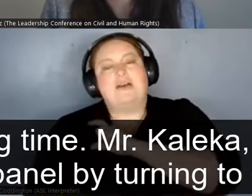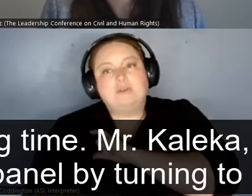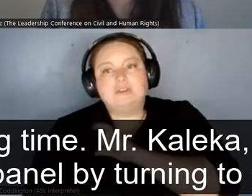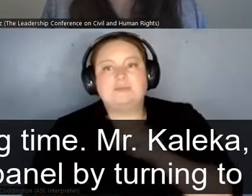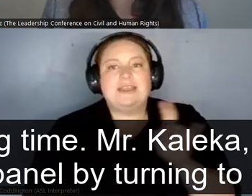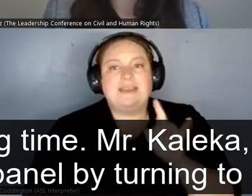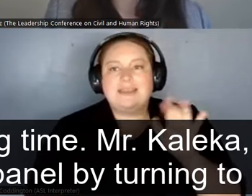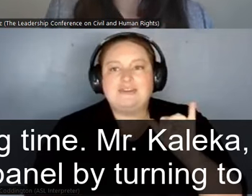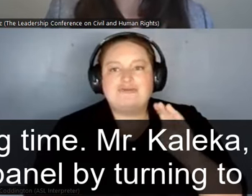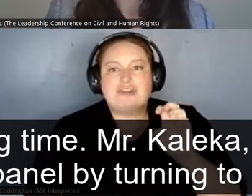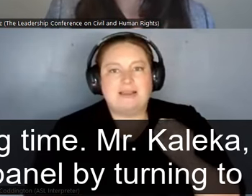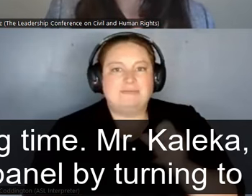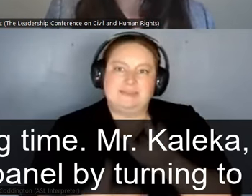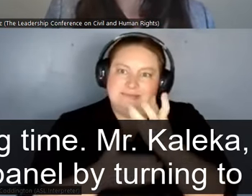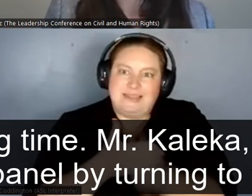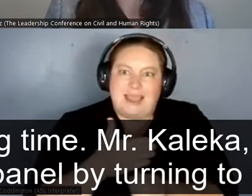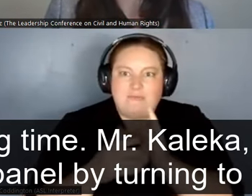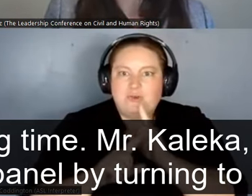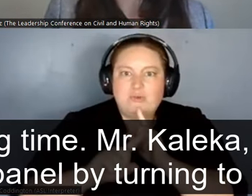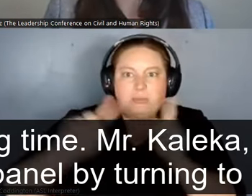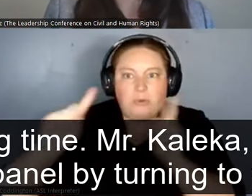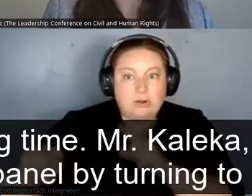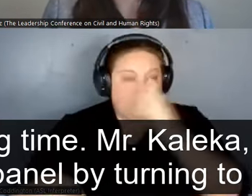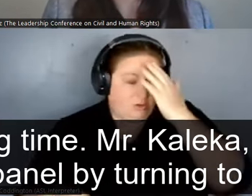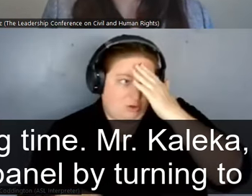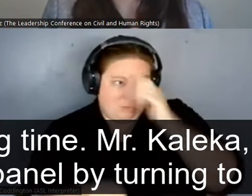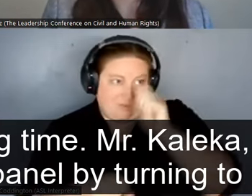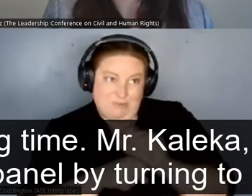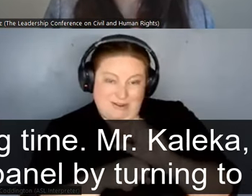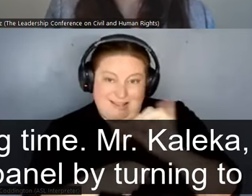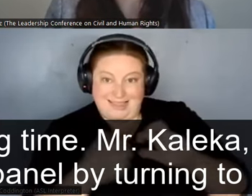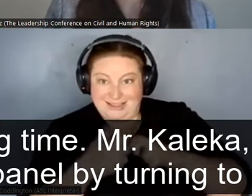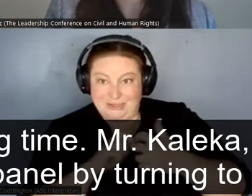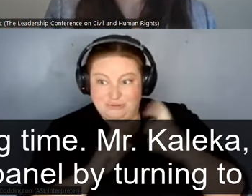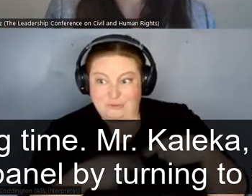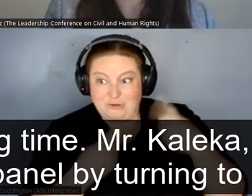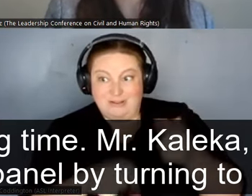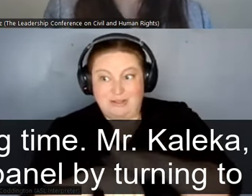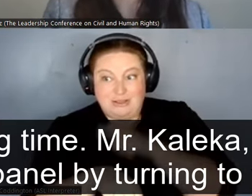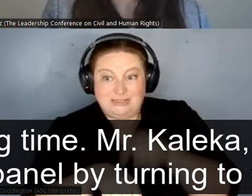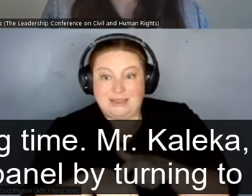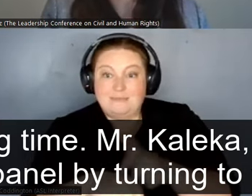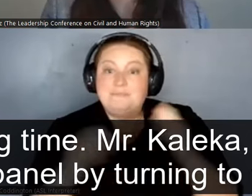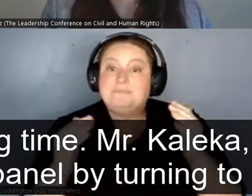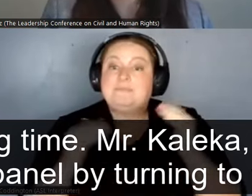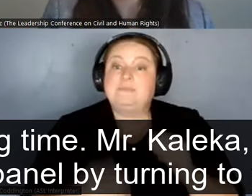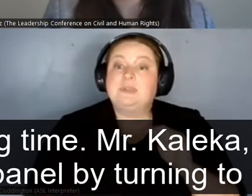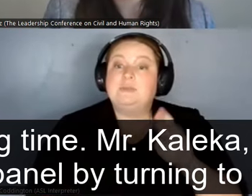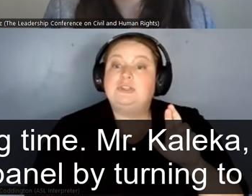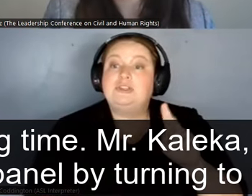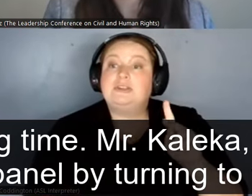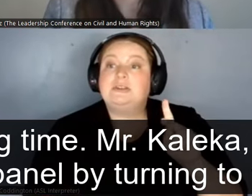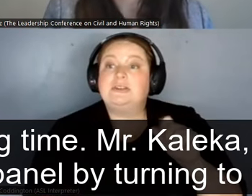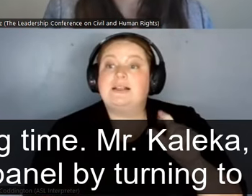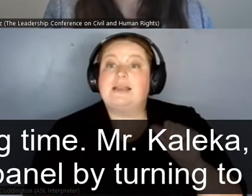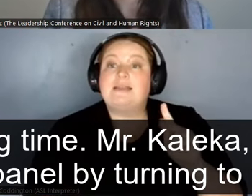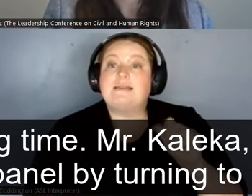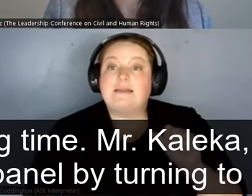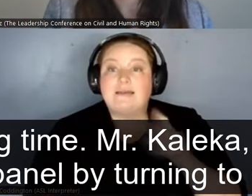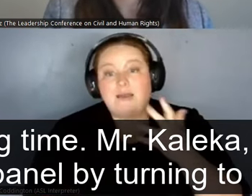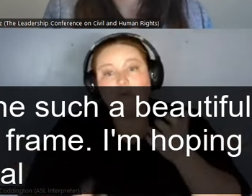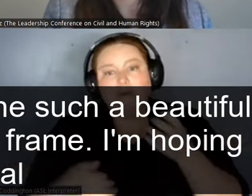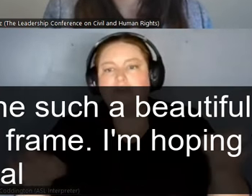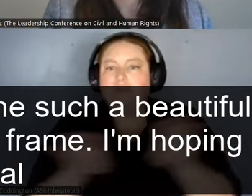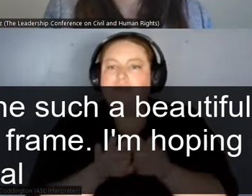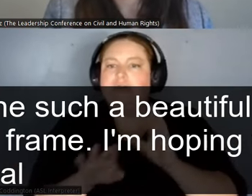working on that issue for a long time. Mr. Kaleka, I'd like to conclude our panel